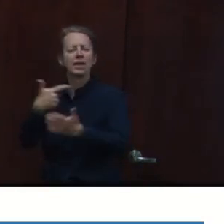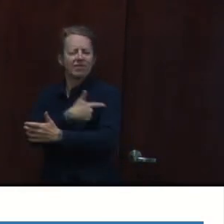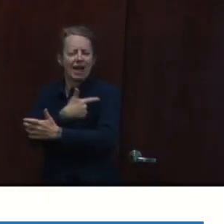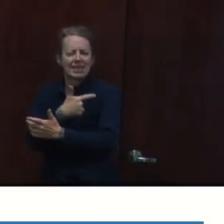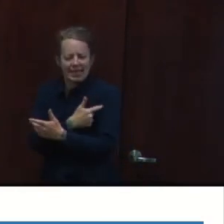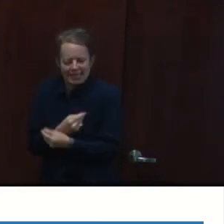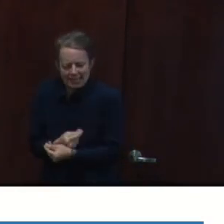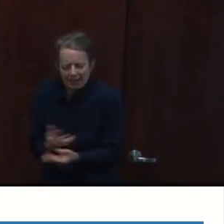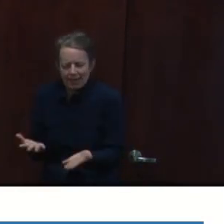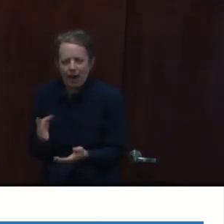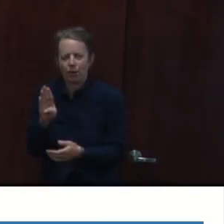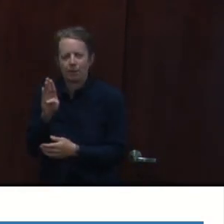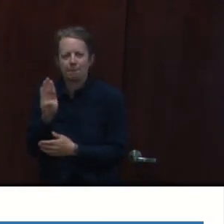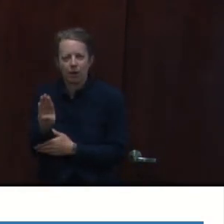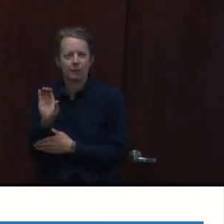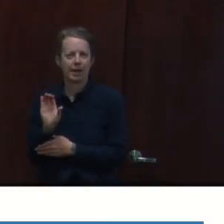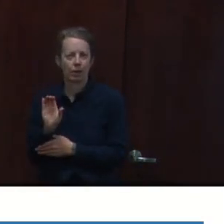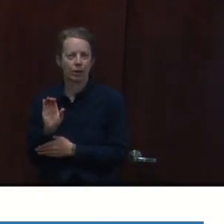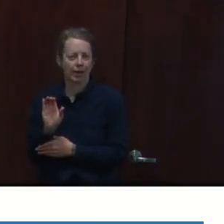Buncombe County,